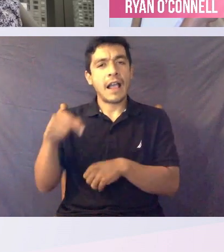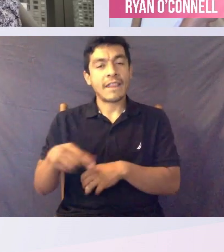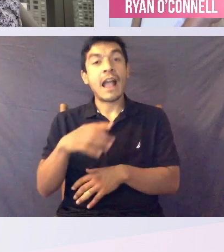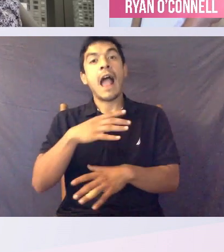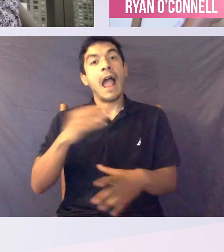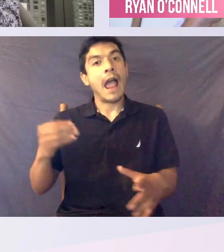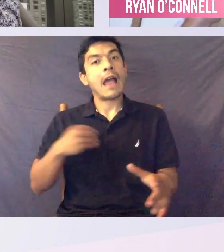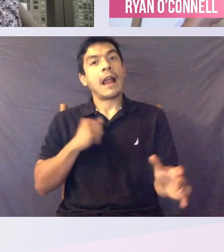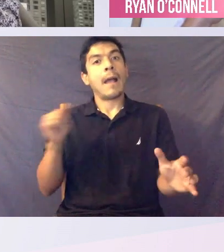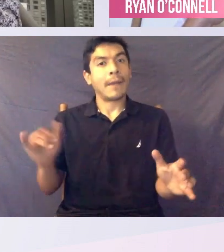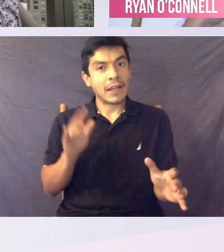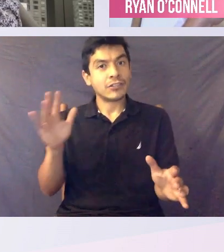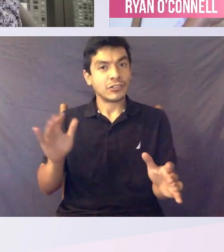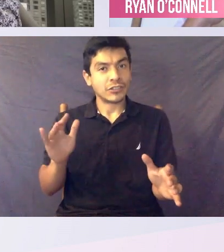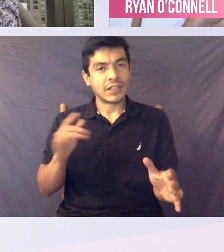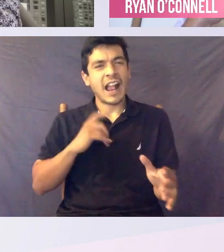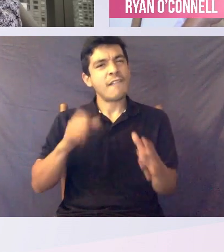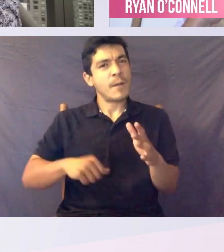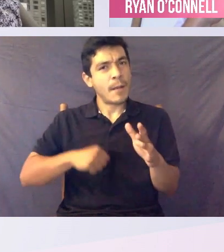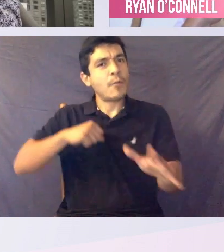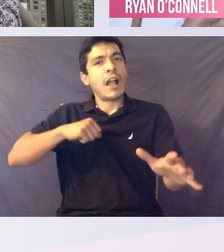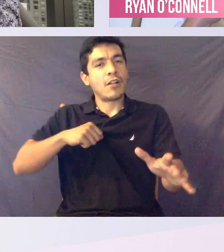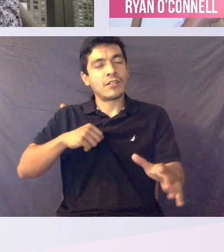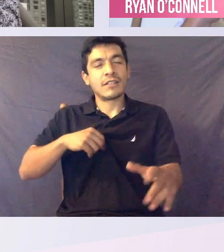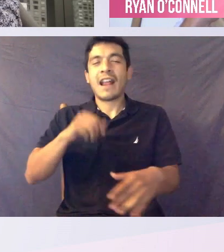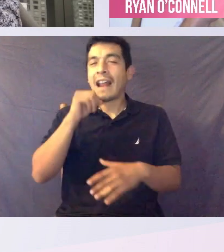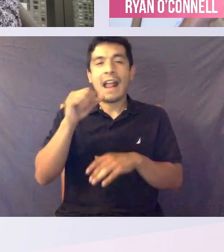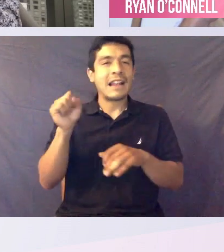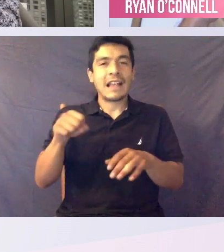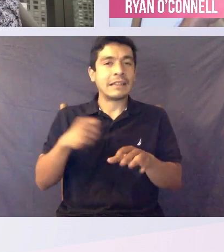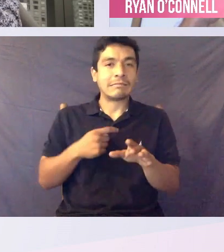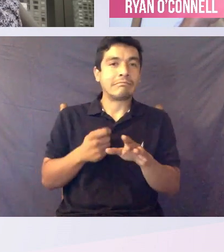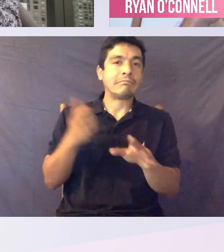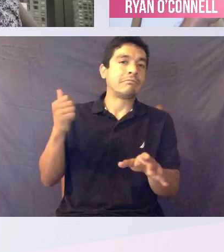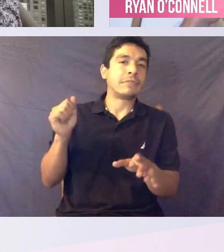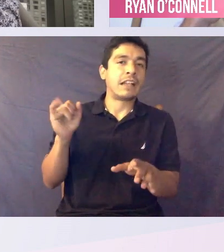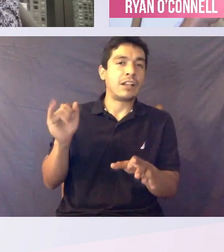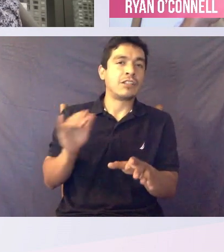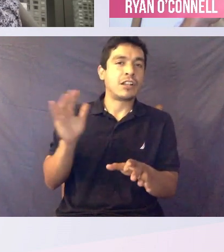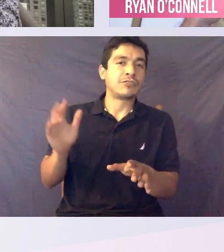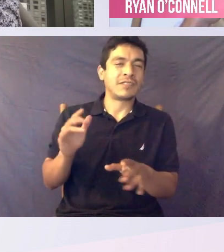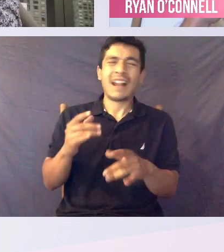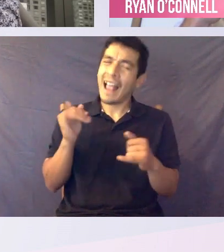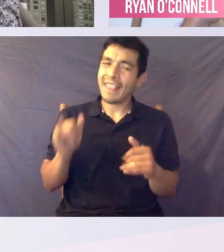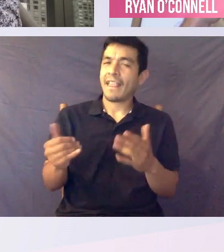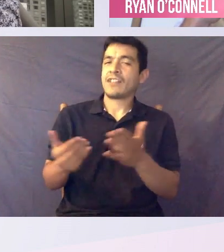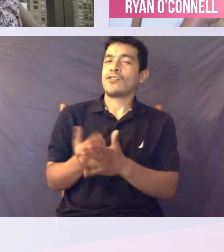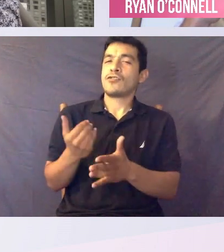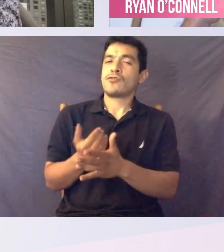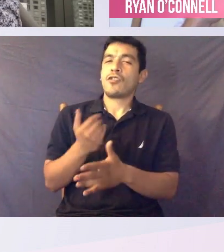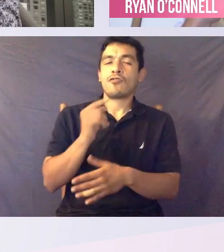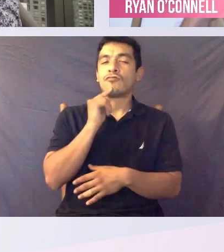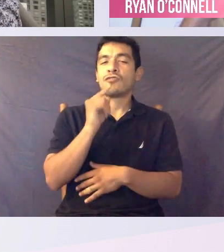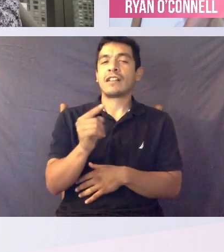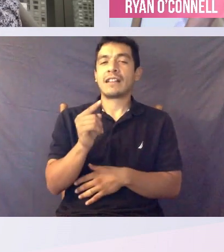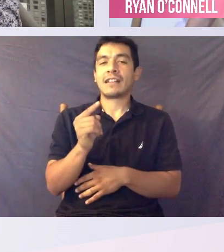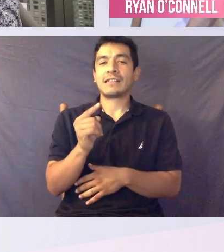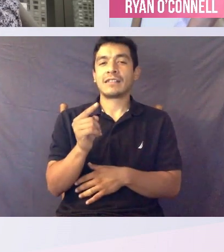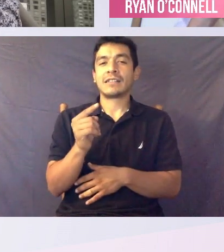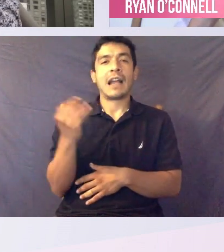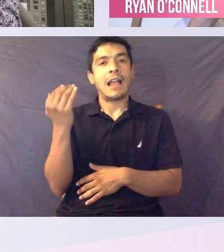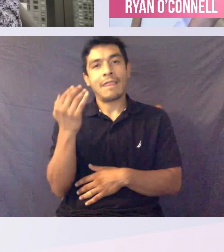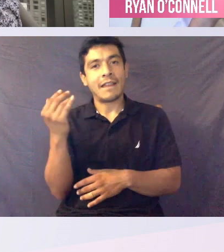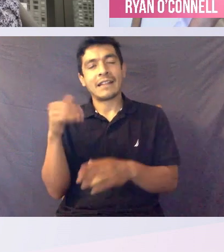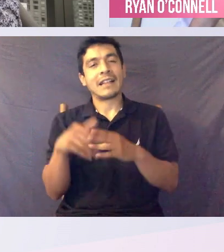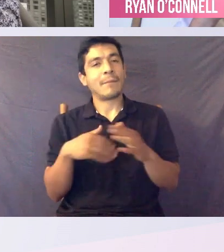that. And it's been a very recent kind of, you know, I'm really, really, really thinking about it in terms of